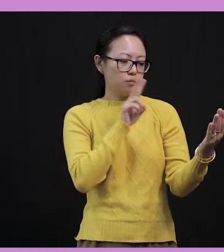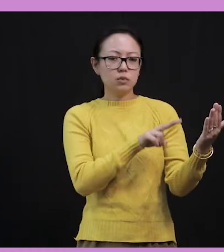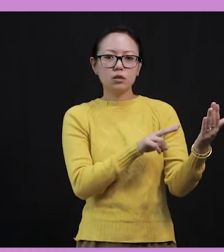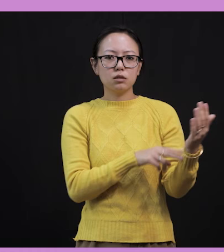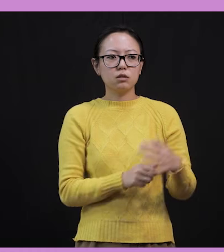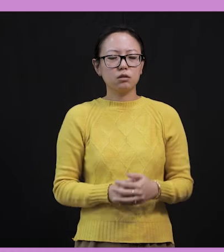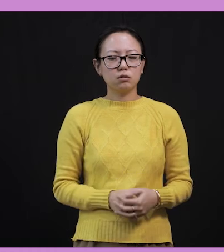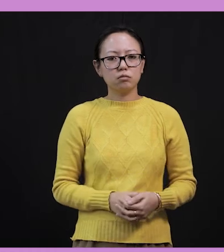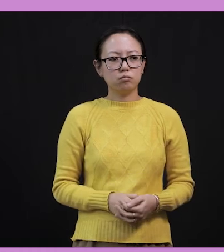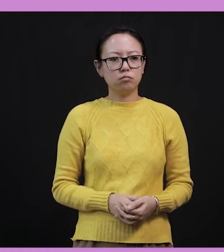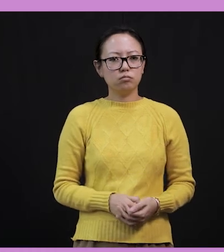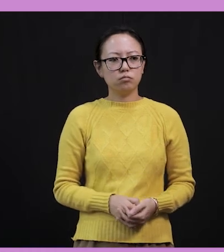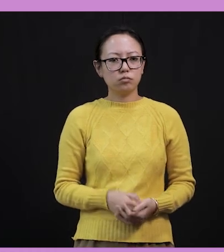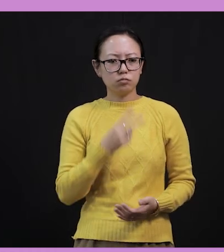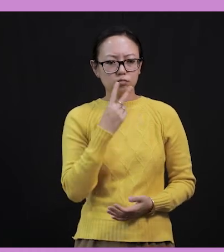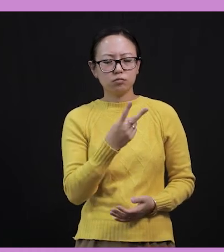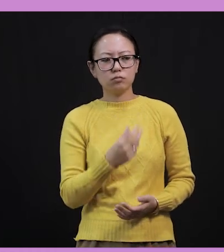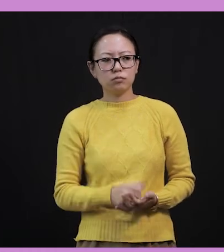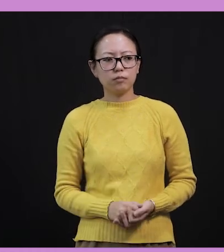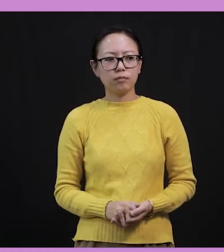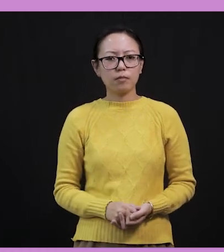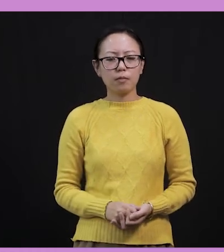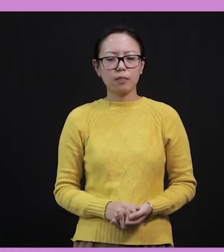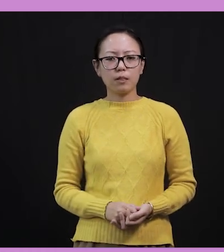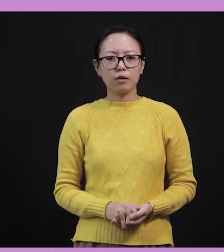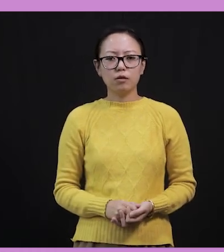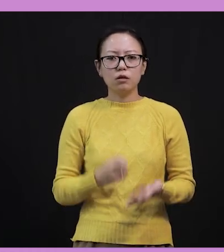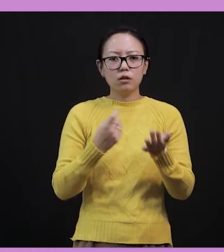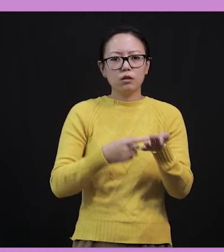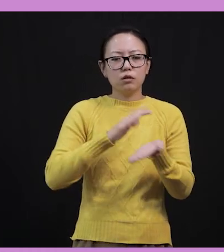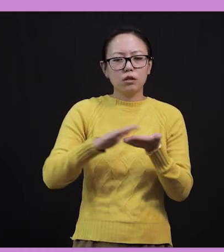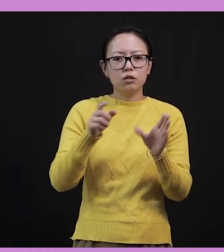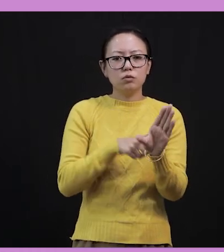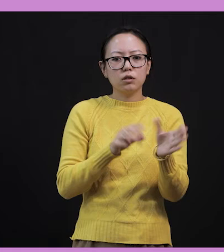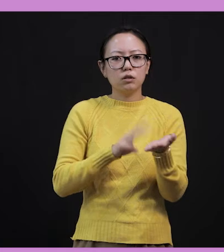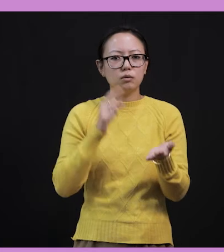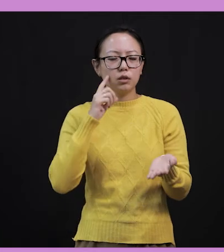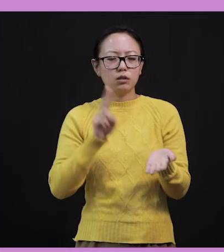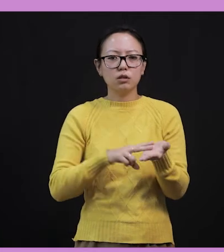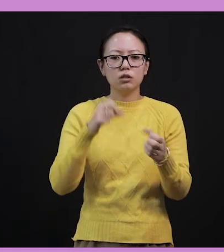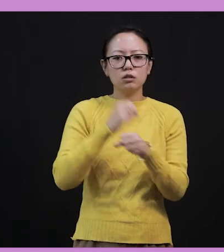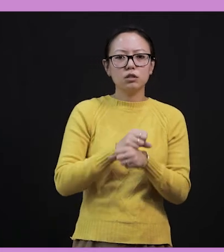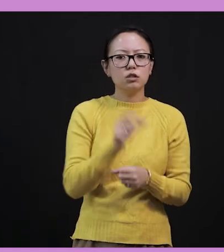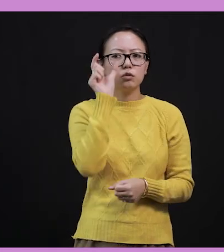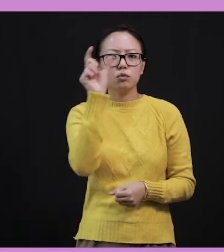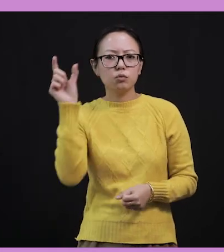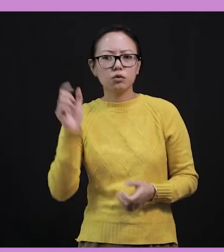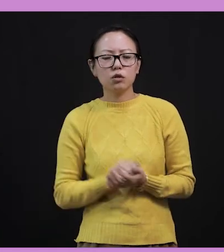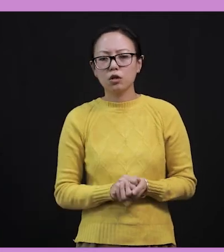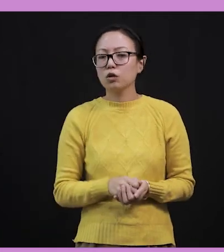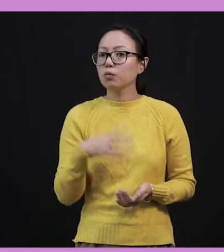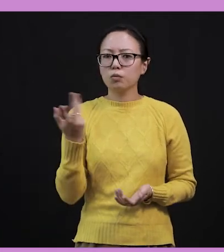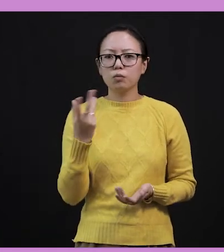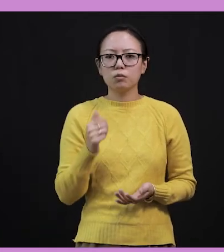words. Now what's a rhyming word? Rhyming word is when the last one or the last 2 letters sound